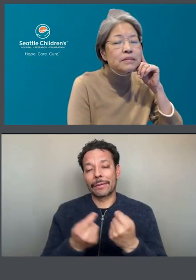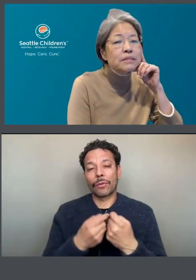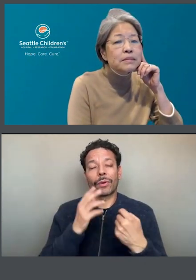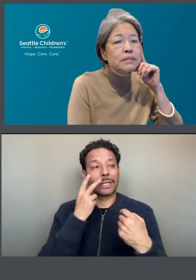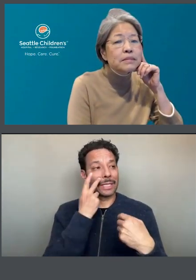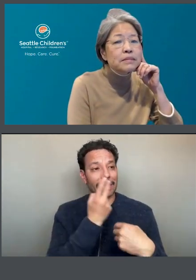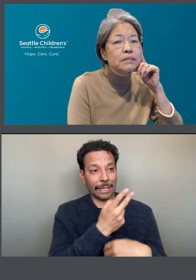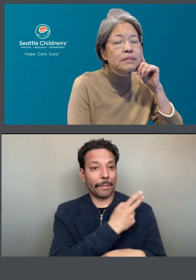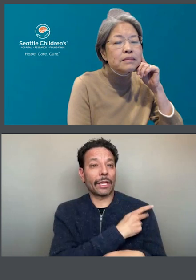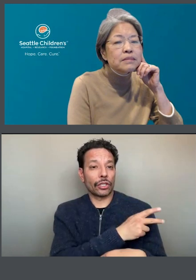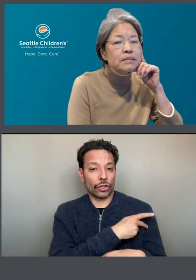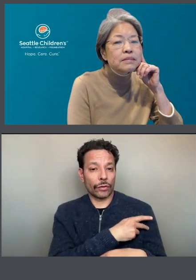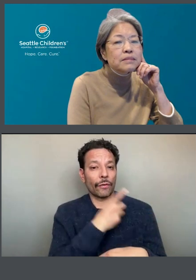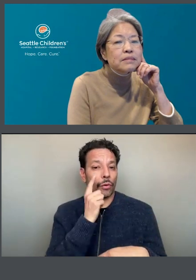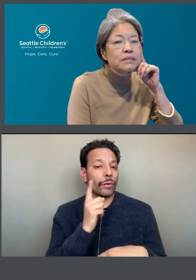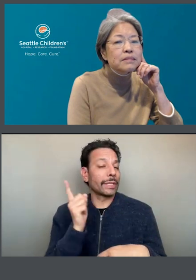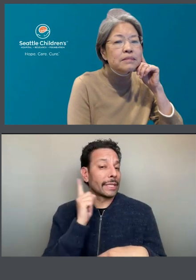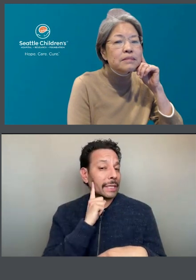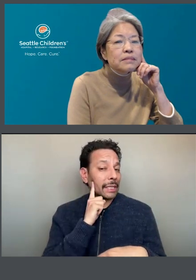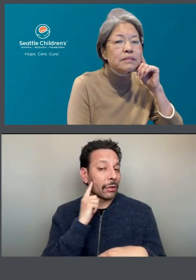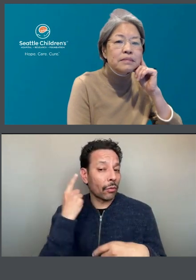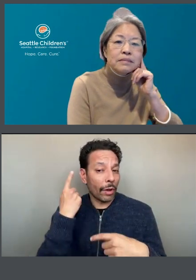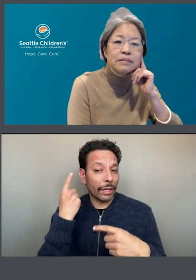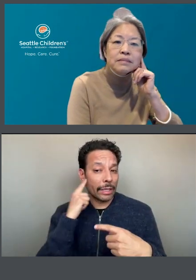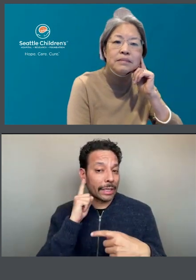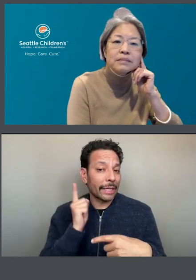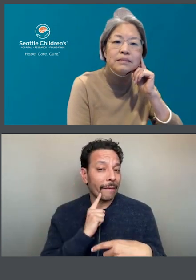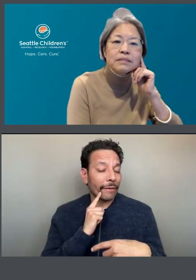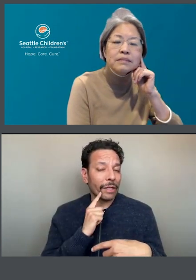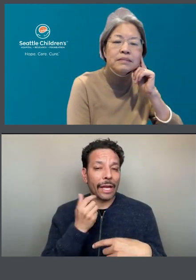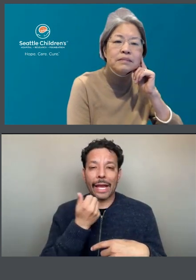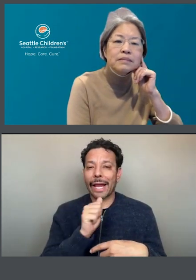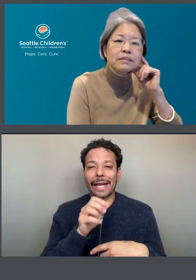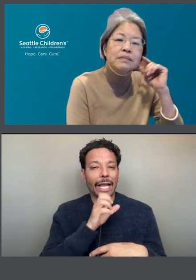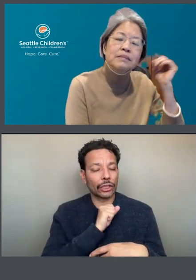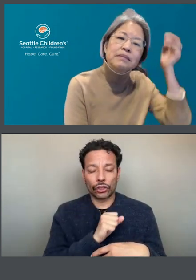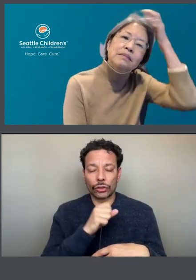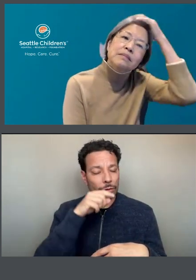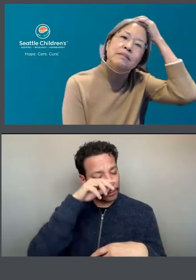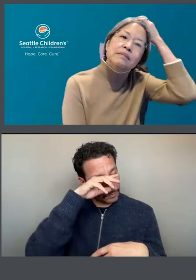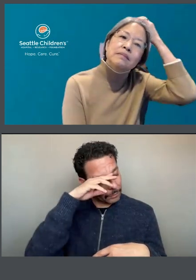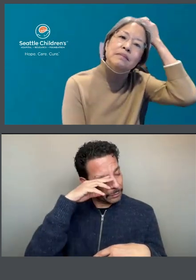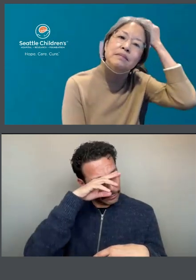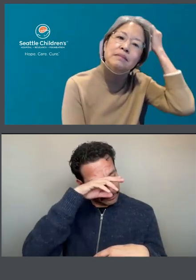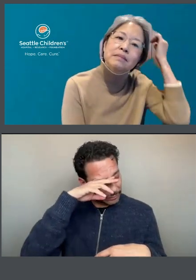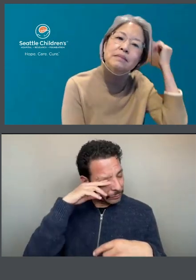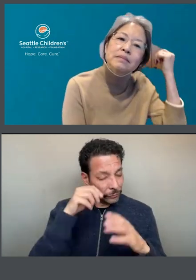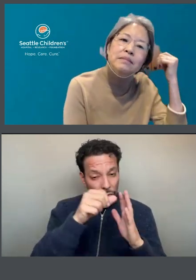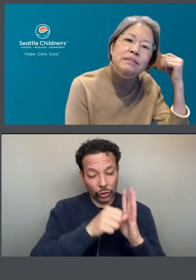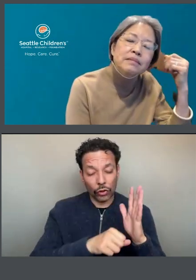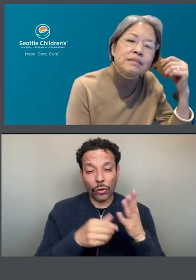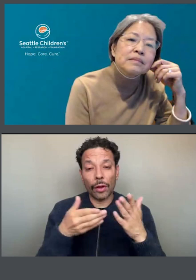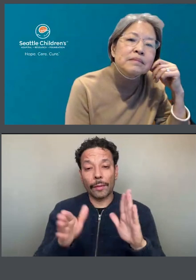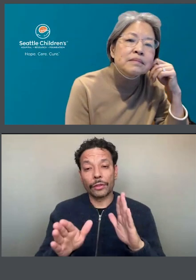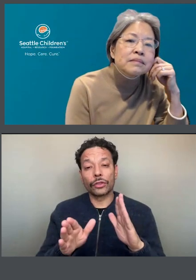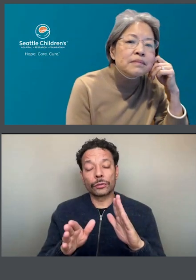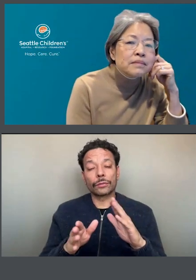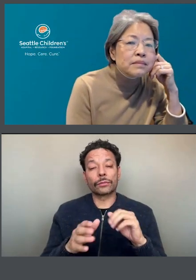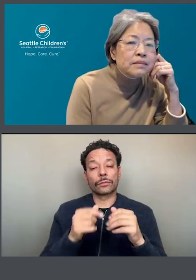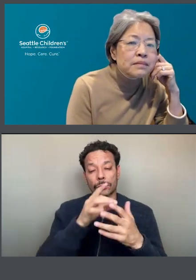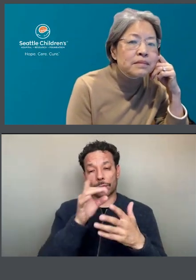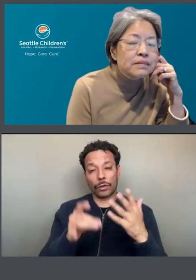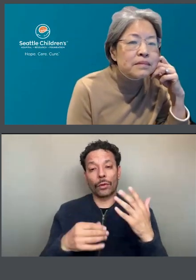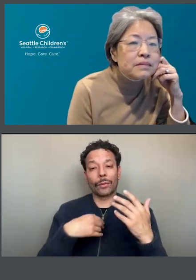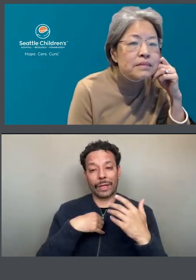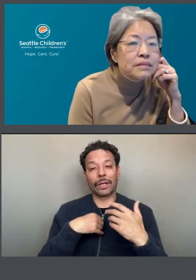see patients for single-sided deafness really at any age. So for surgical options, we would consider, and we